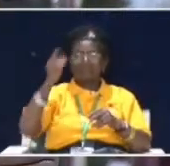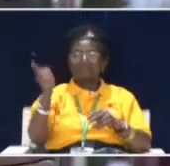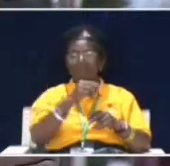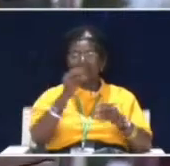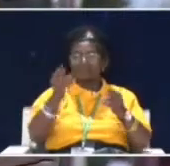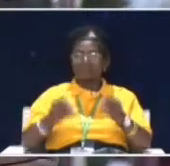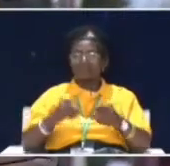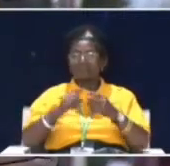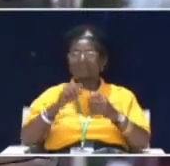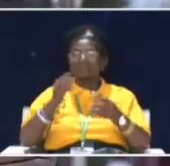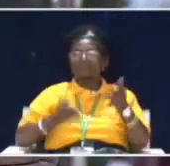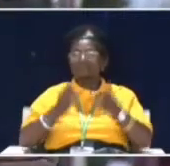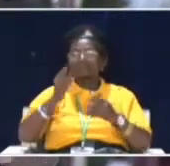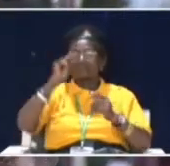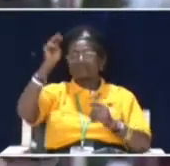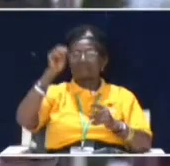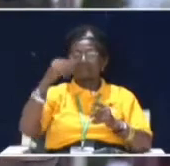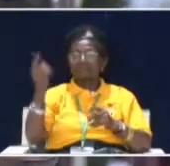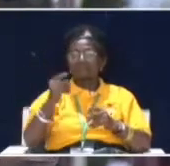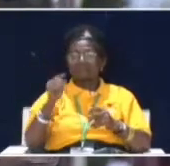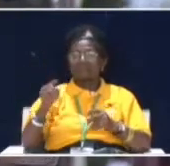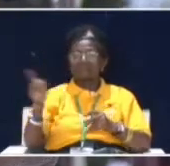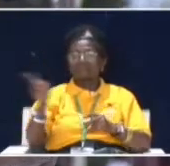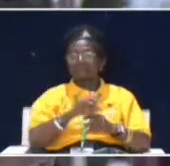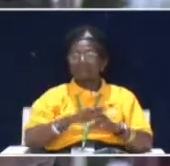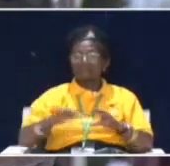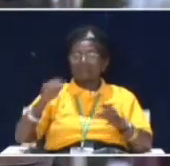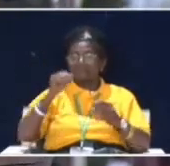Him. Only you don't have the